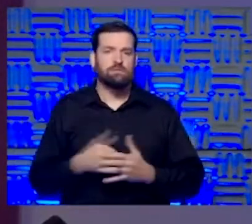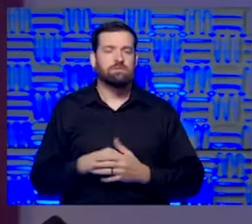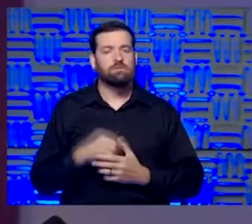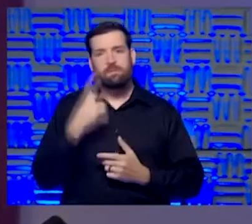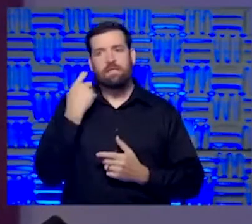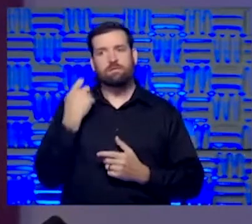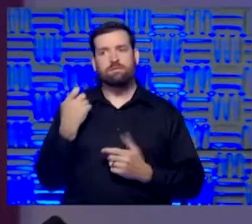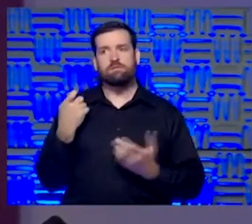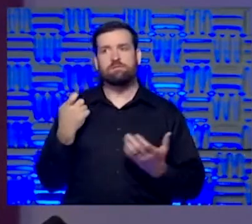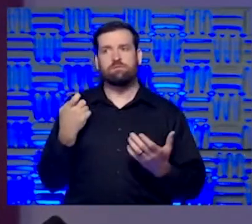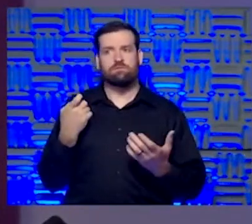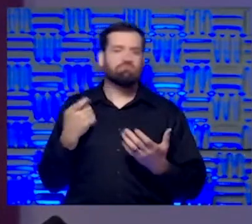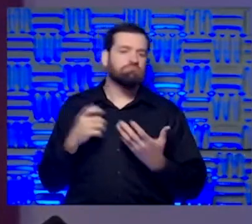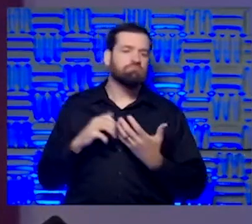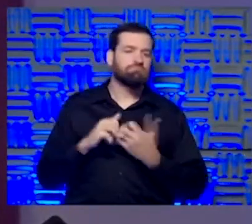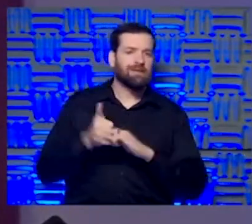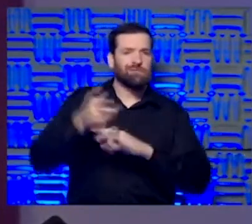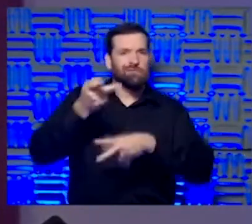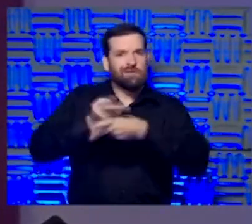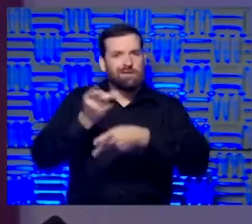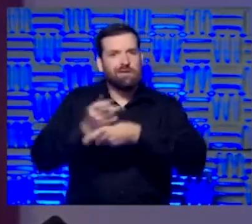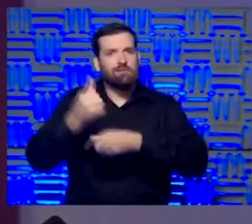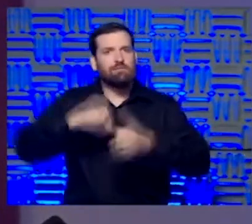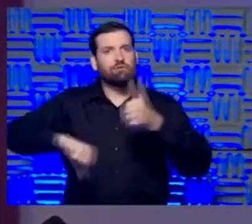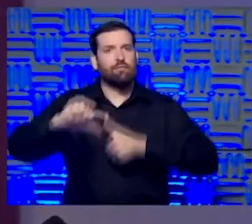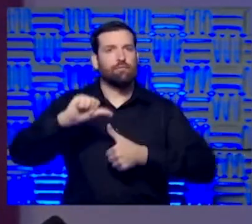really is about how you want to take care of each other.